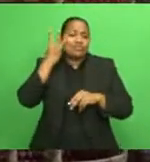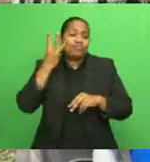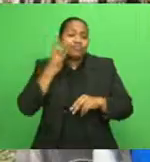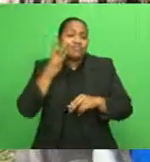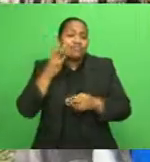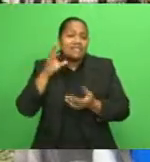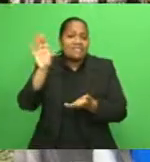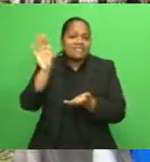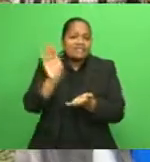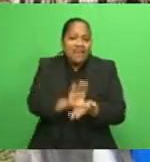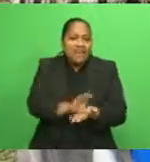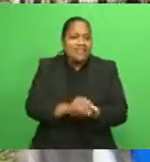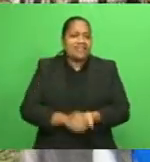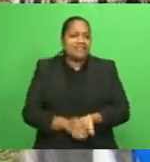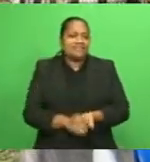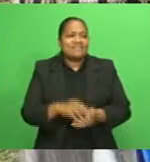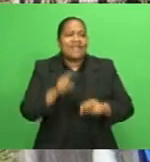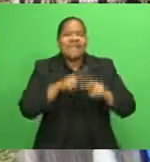another.